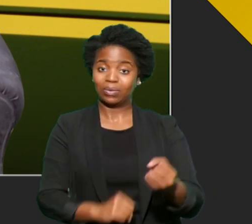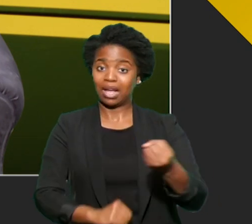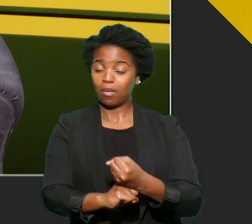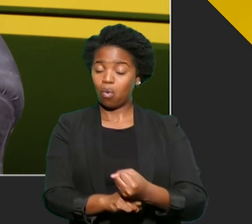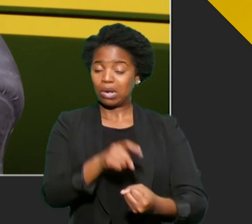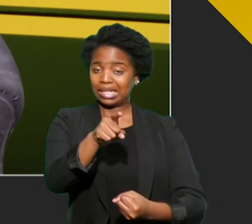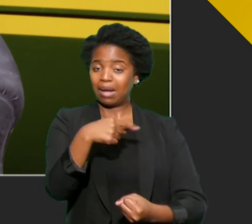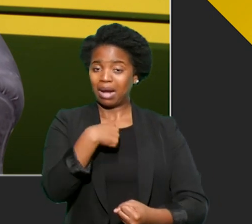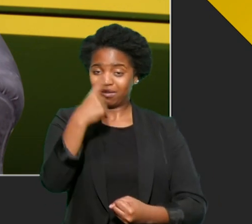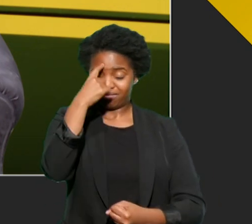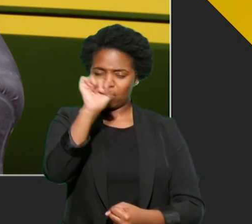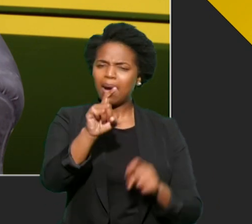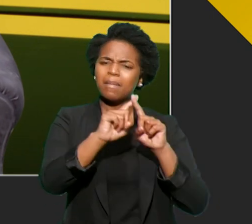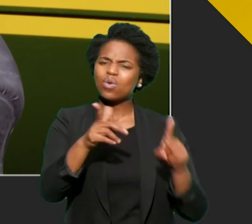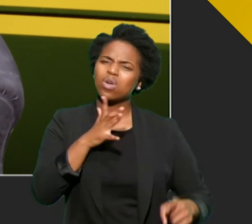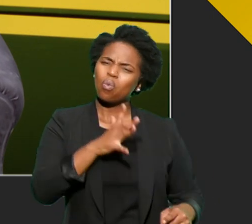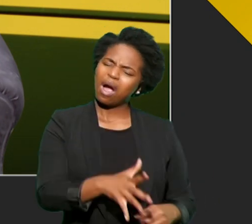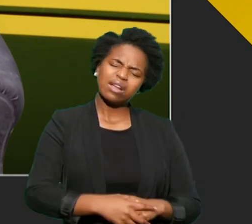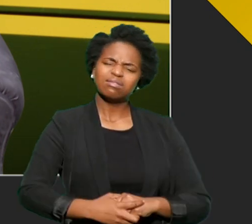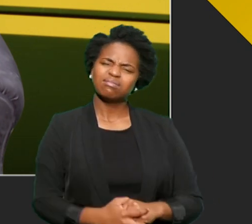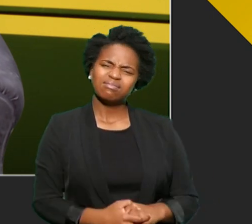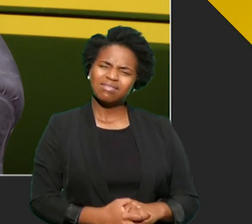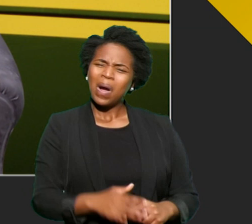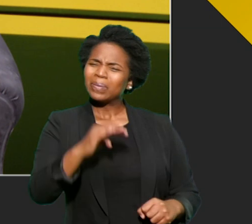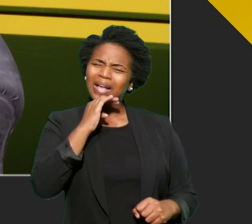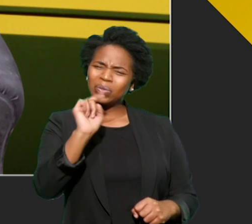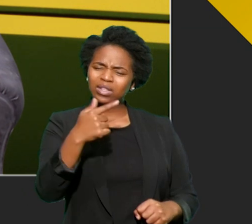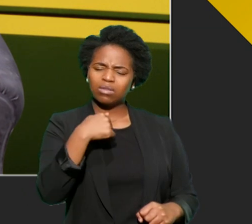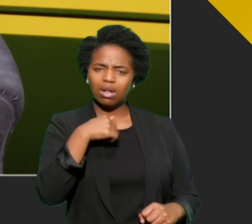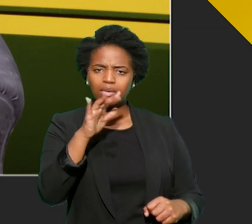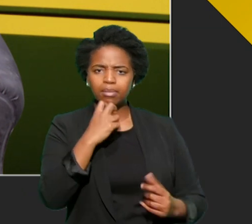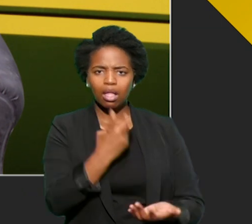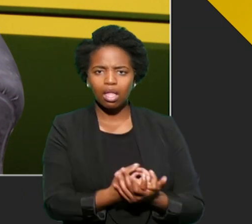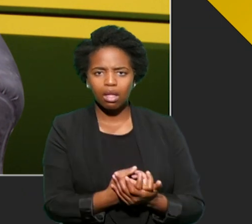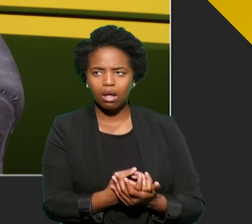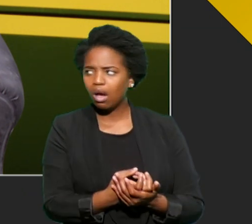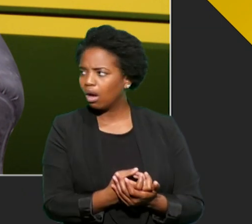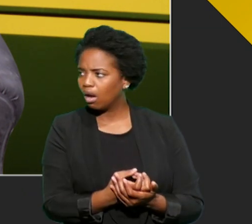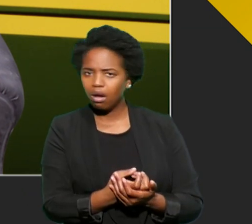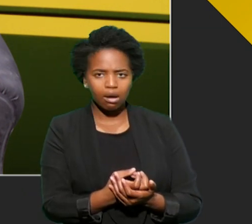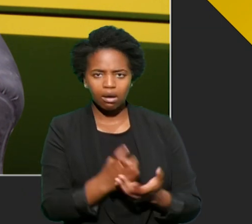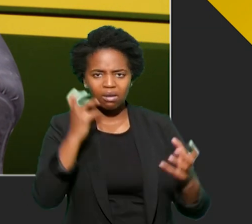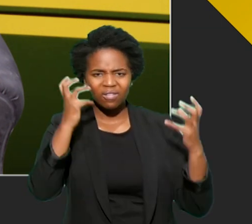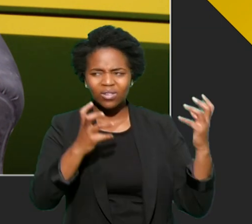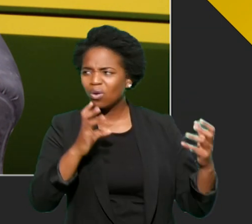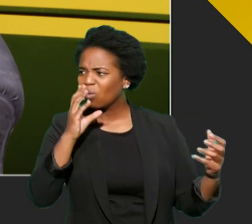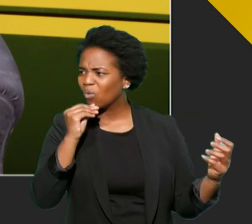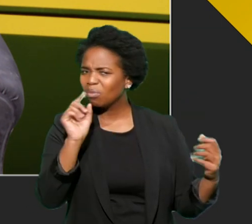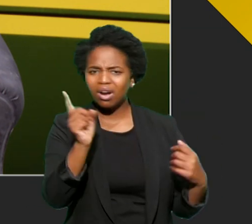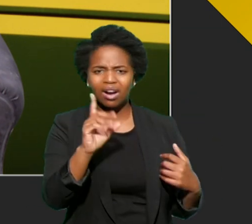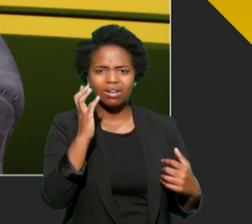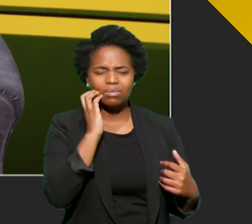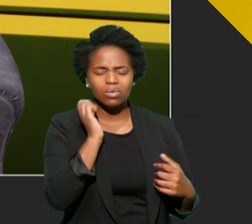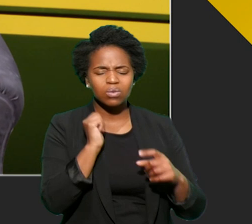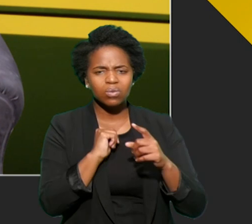not promote them. But we want to contextualize his sentiments because it left a lot of people scared, confused, and others angry for